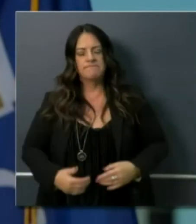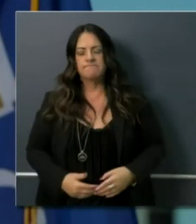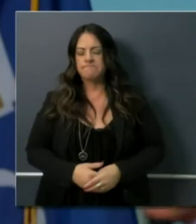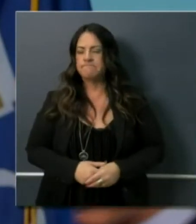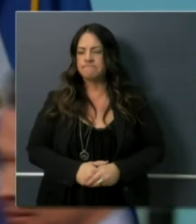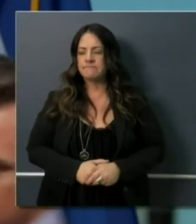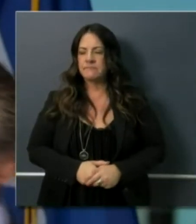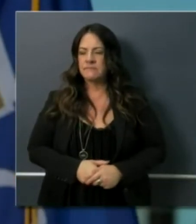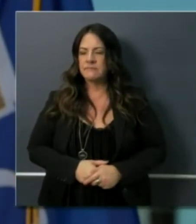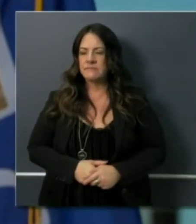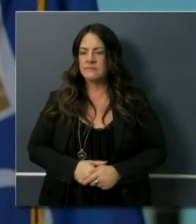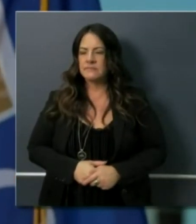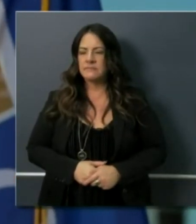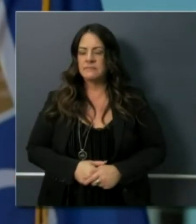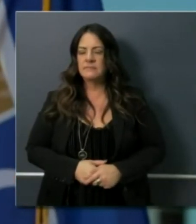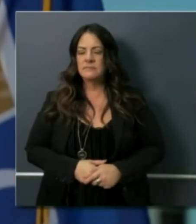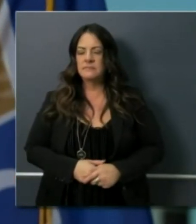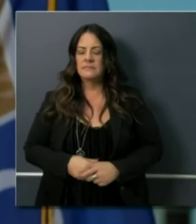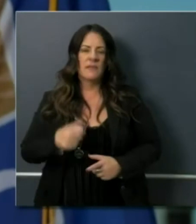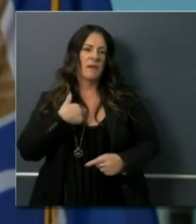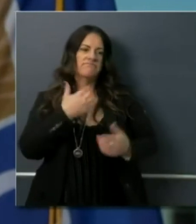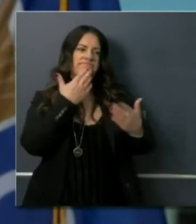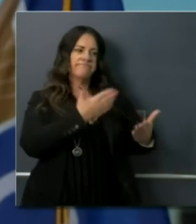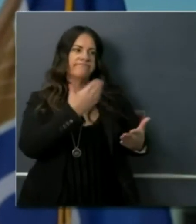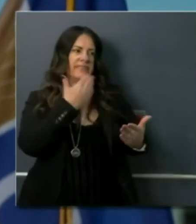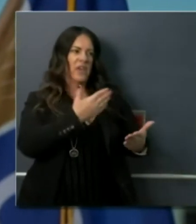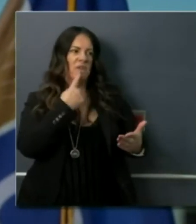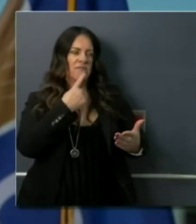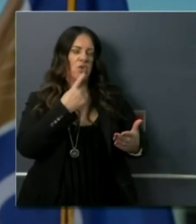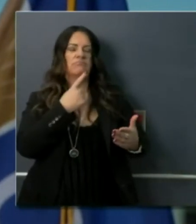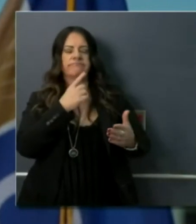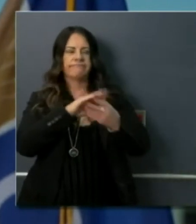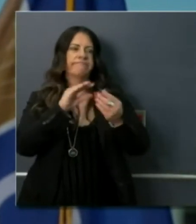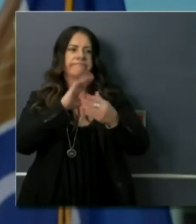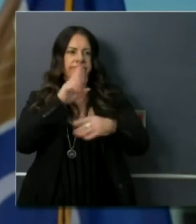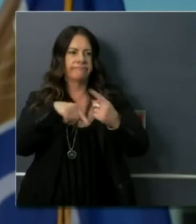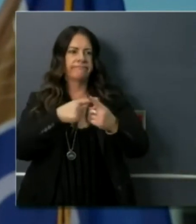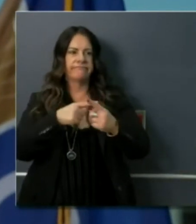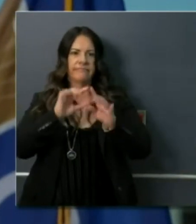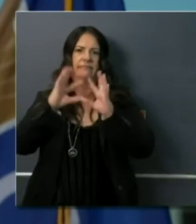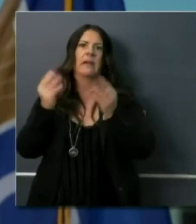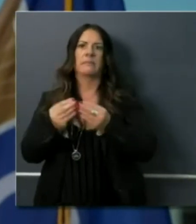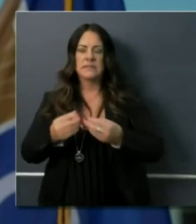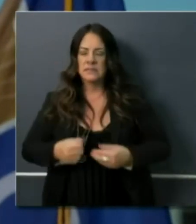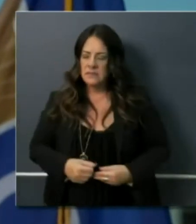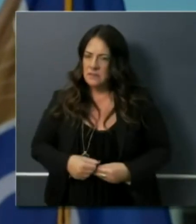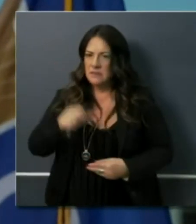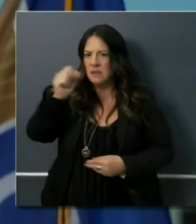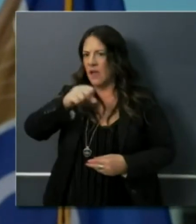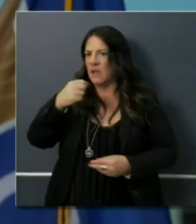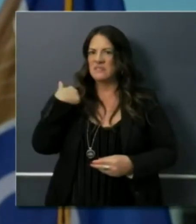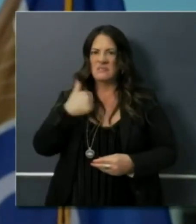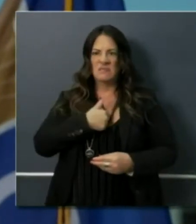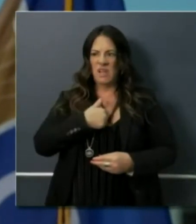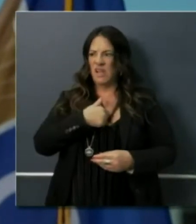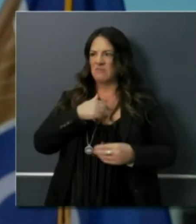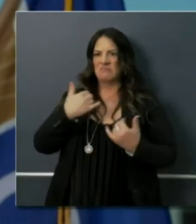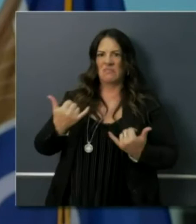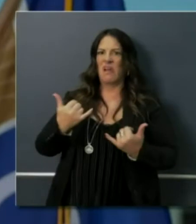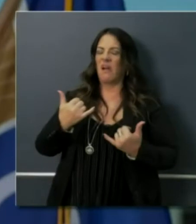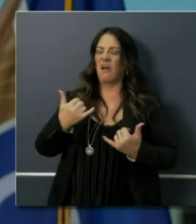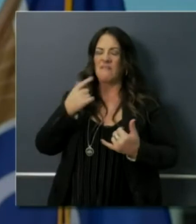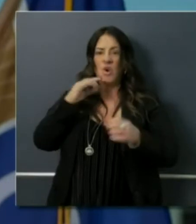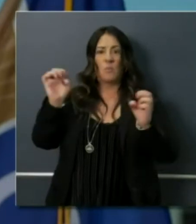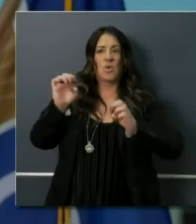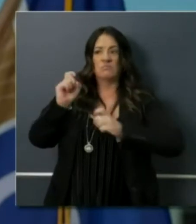I appreciate, Doctor, you bringing up families, and I also want folks to know that we are putting out $50 million in an emergency